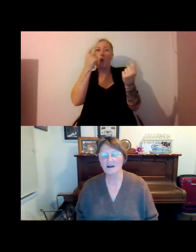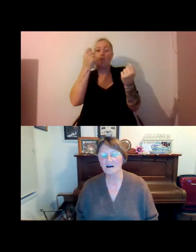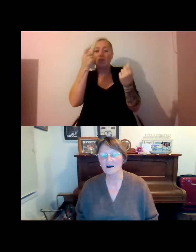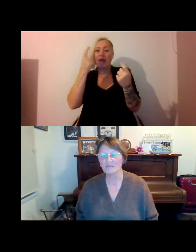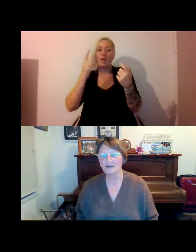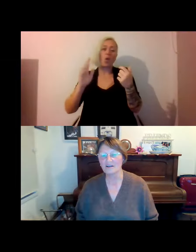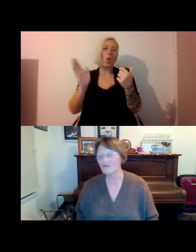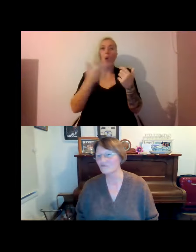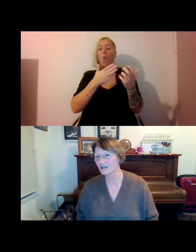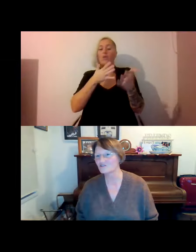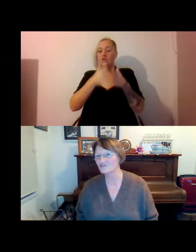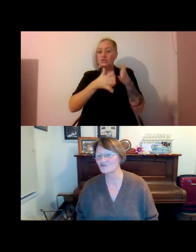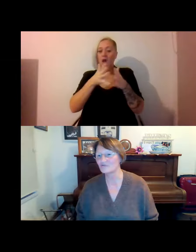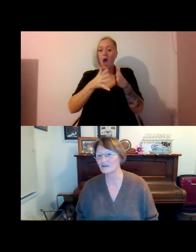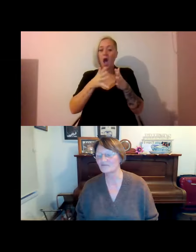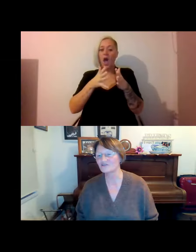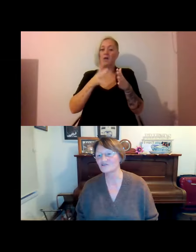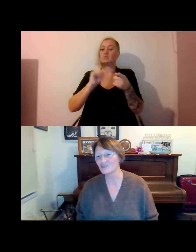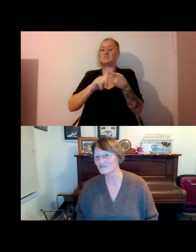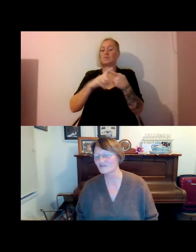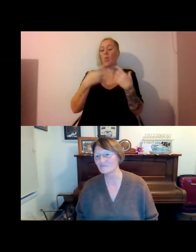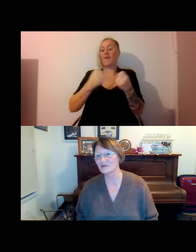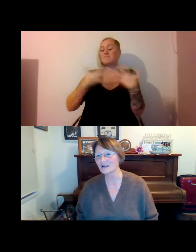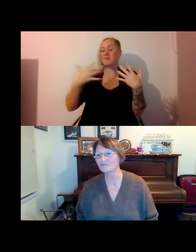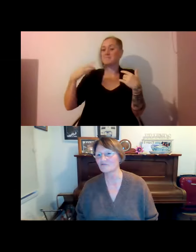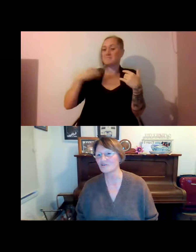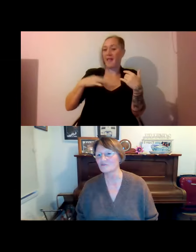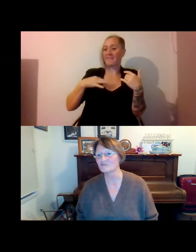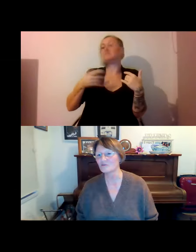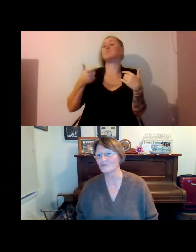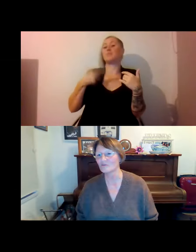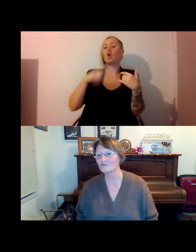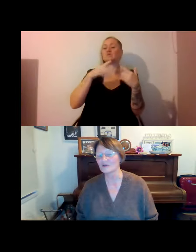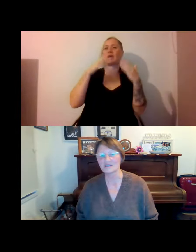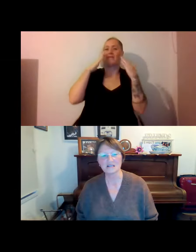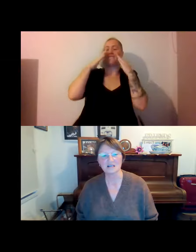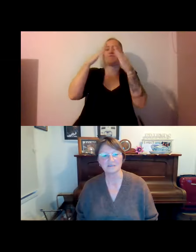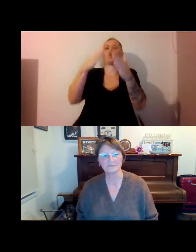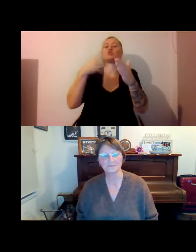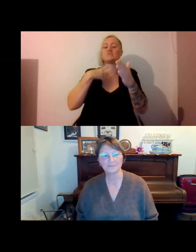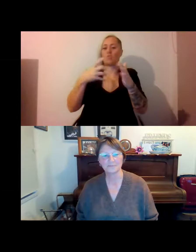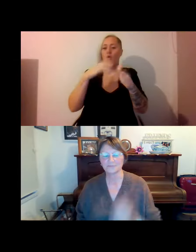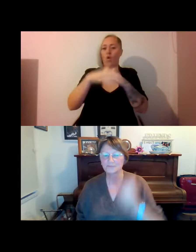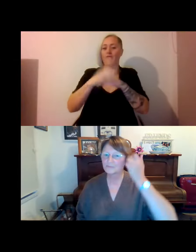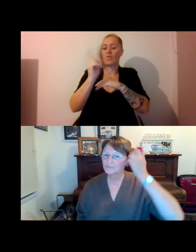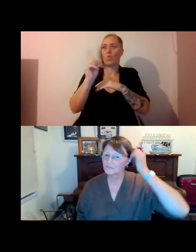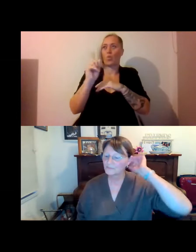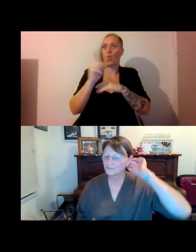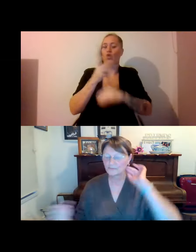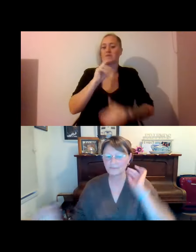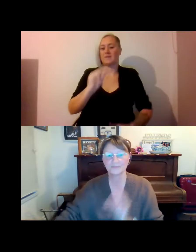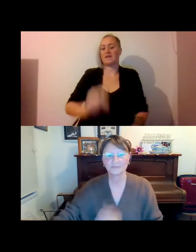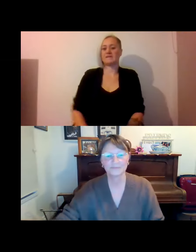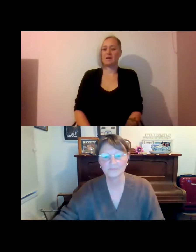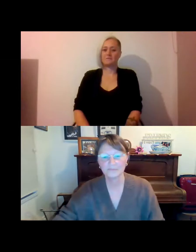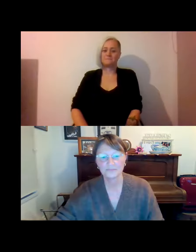themselves, it often has huge benefits just for them being able to focus more on what's being said.